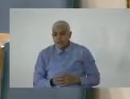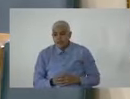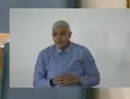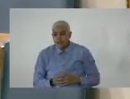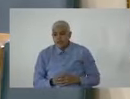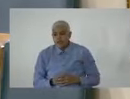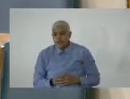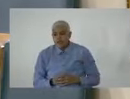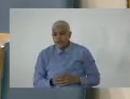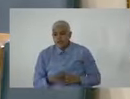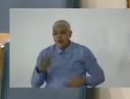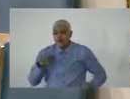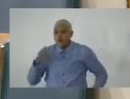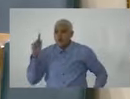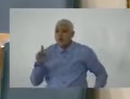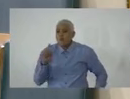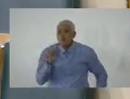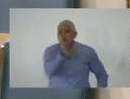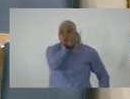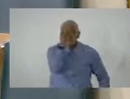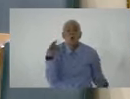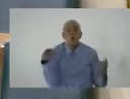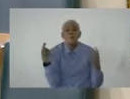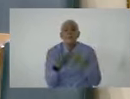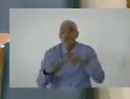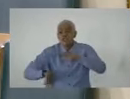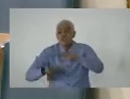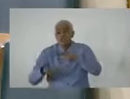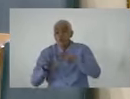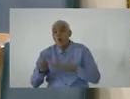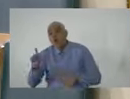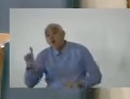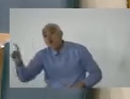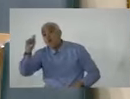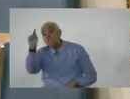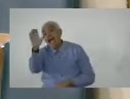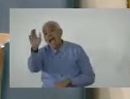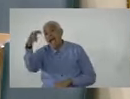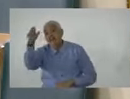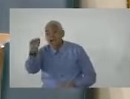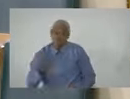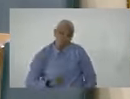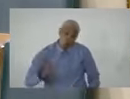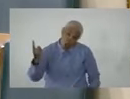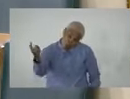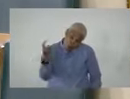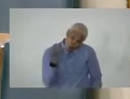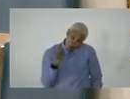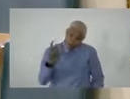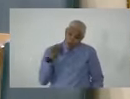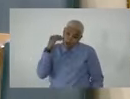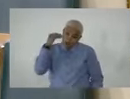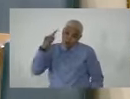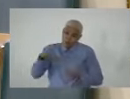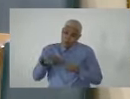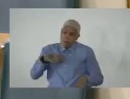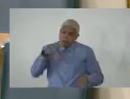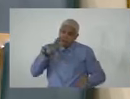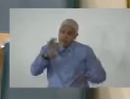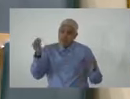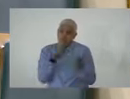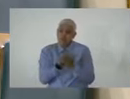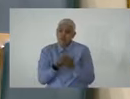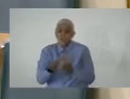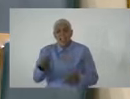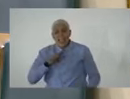Walk to Spanish Town Primary, walk to St. Catherine High School, and come back home while my mother never had lunch